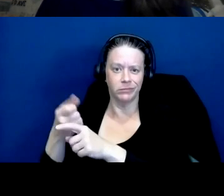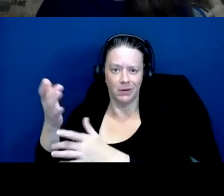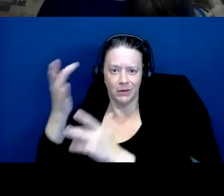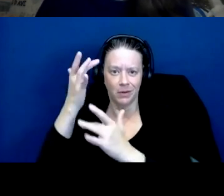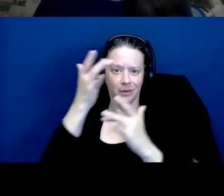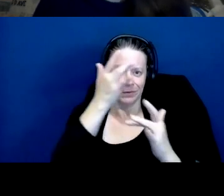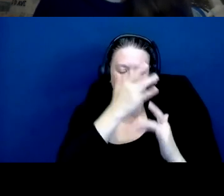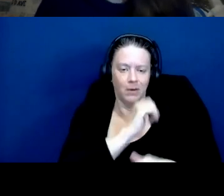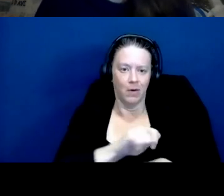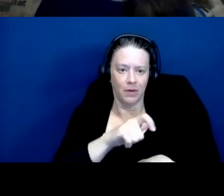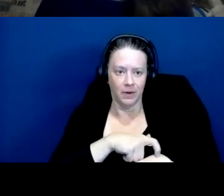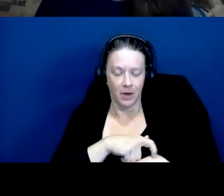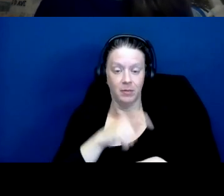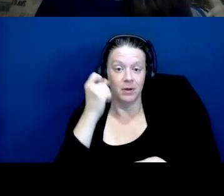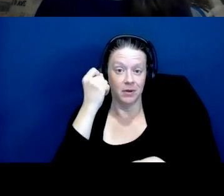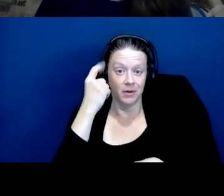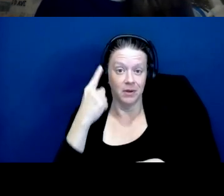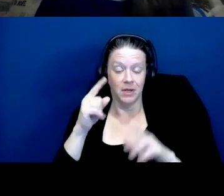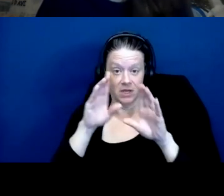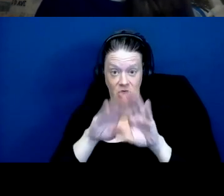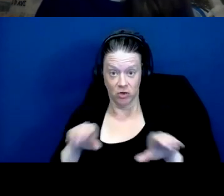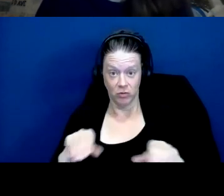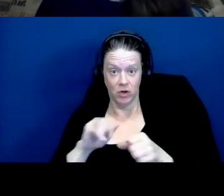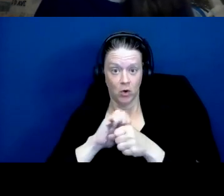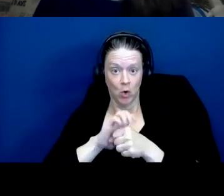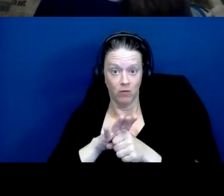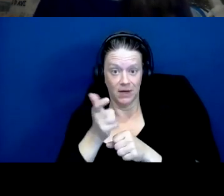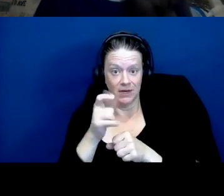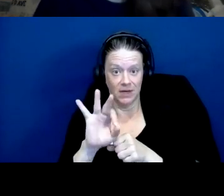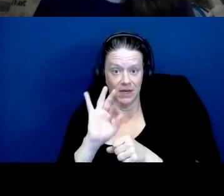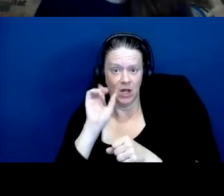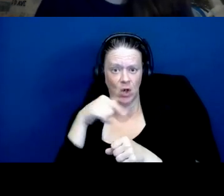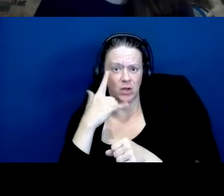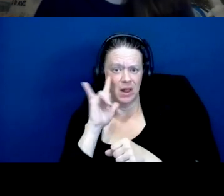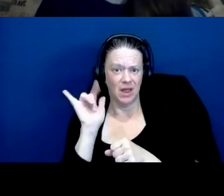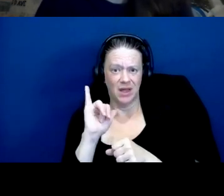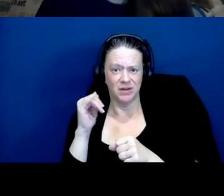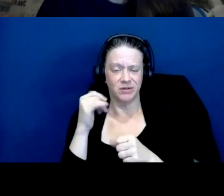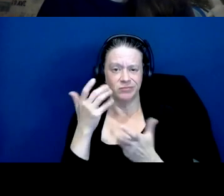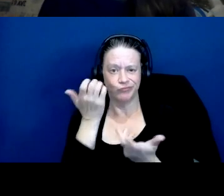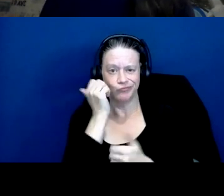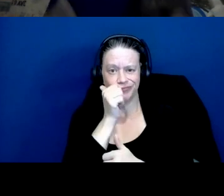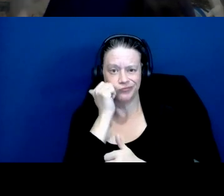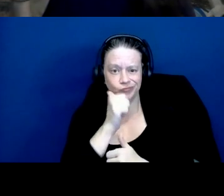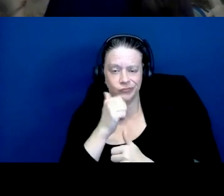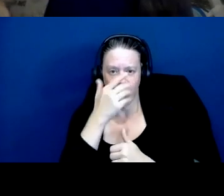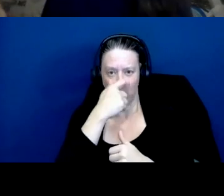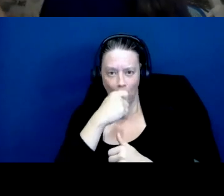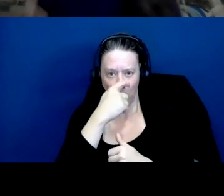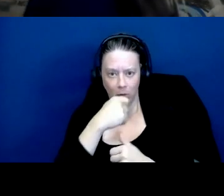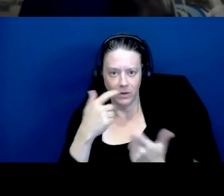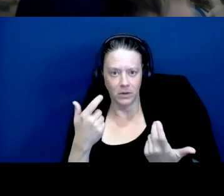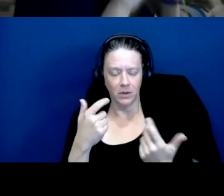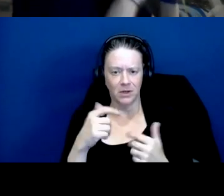And in children, COVID-19 can really look like a regular old cold. So how do we